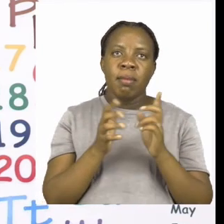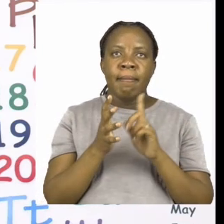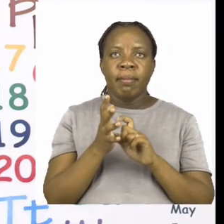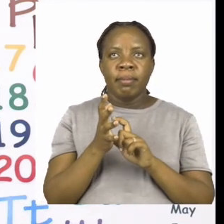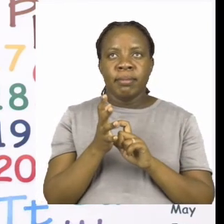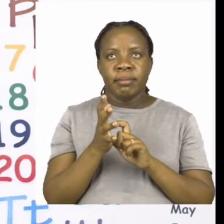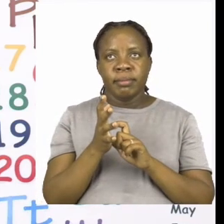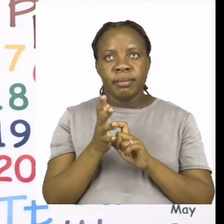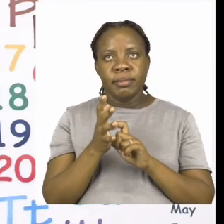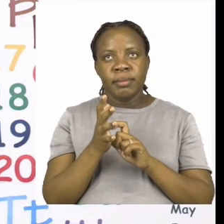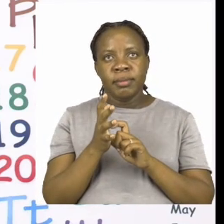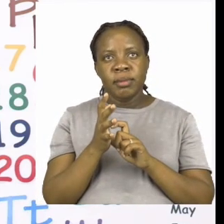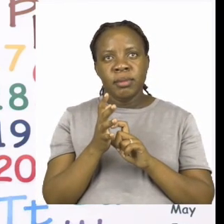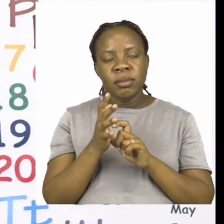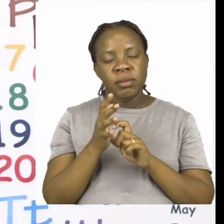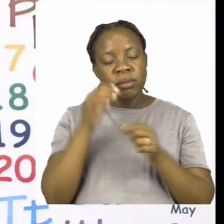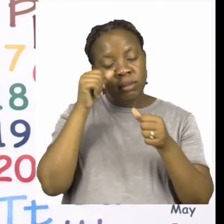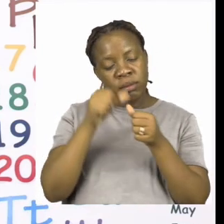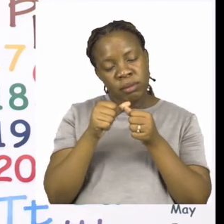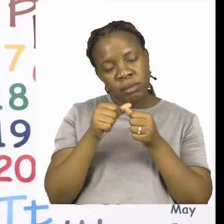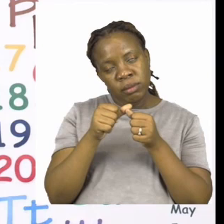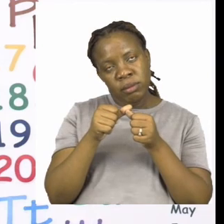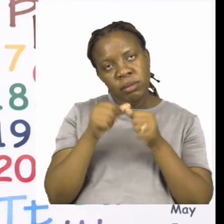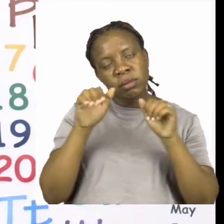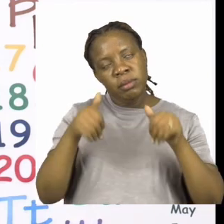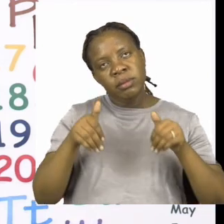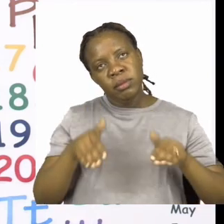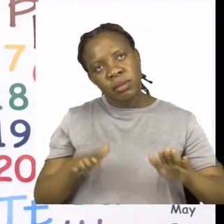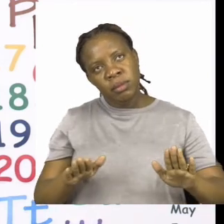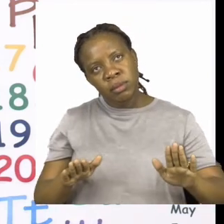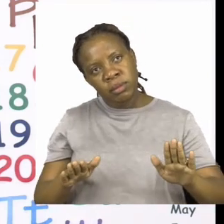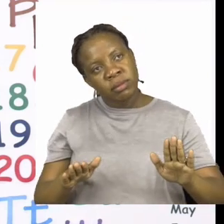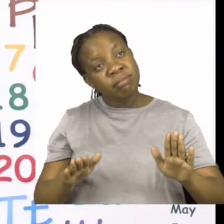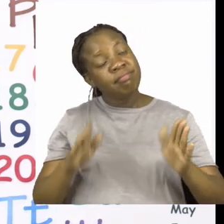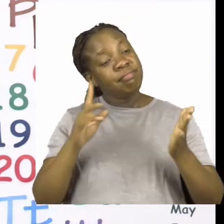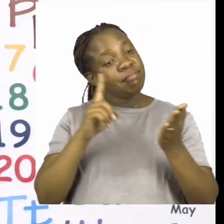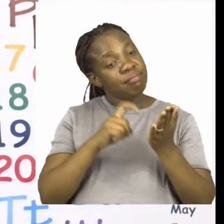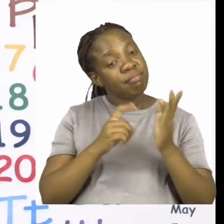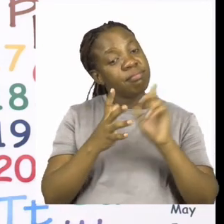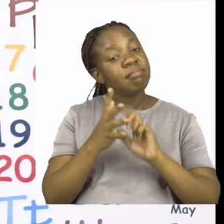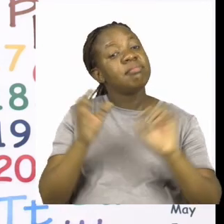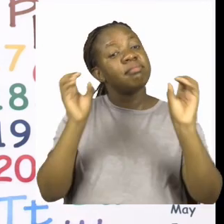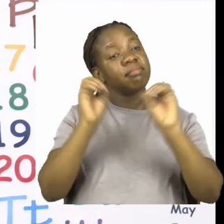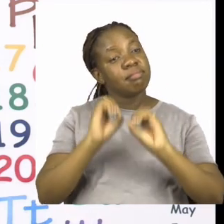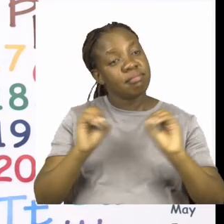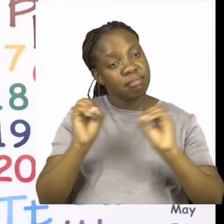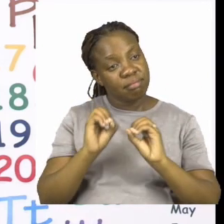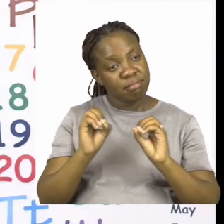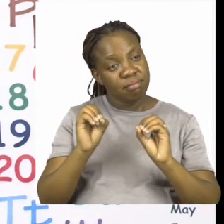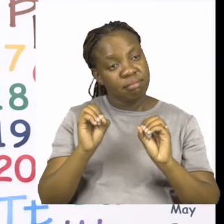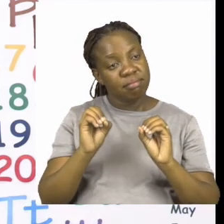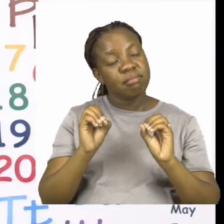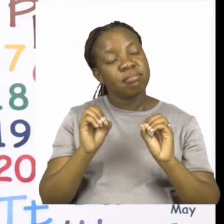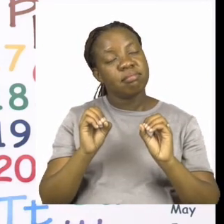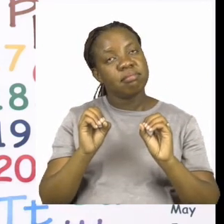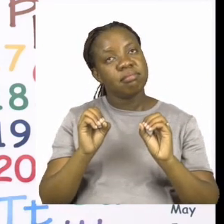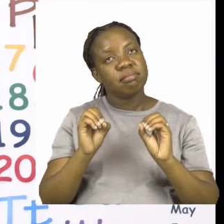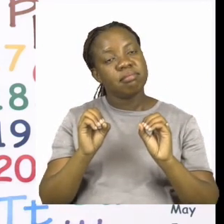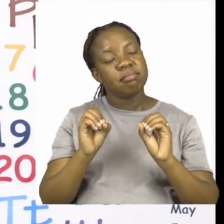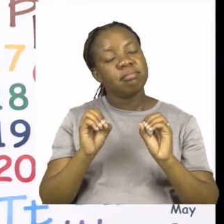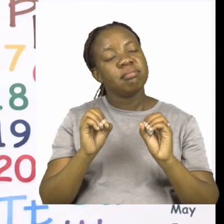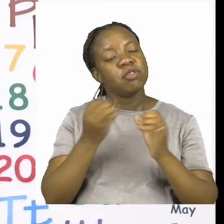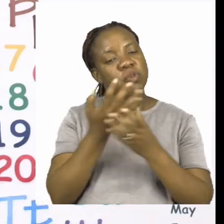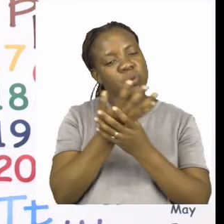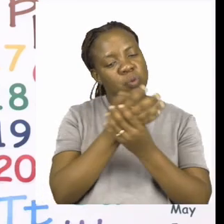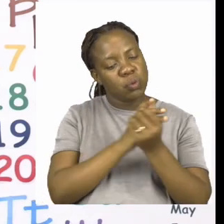sanitize. Now remember, boys and girls, if you don't have sanitizer, you can always wash your hands